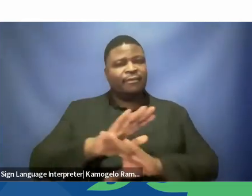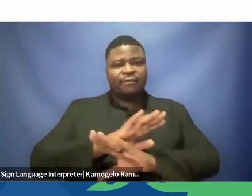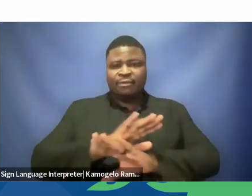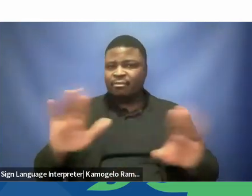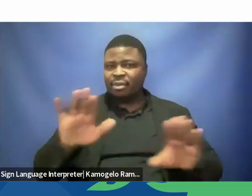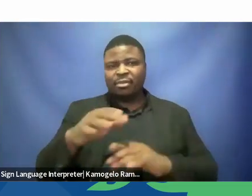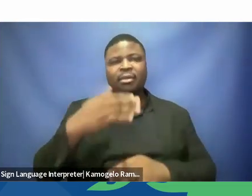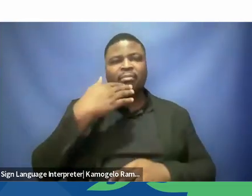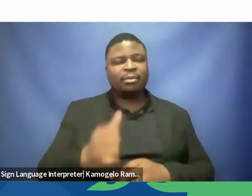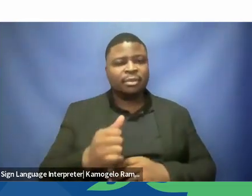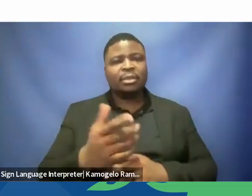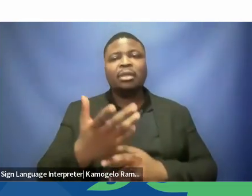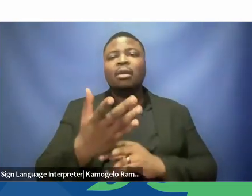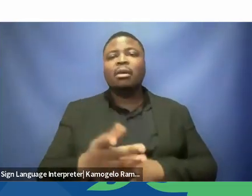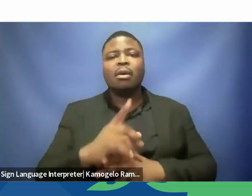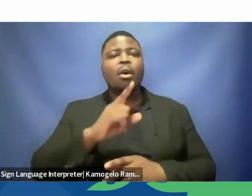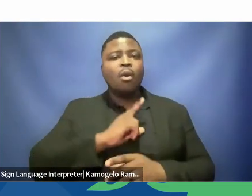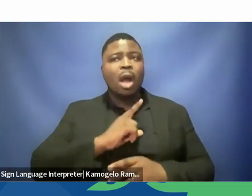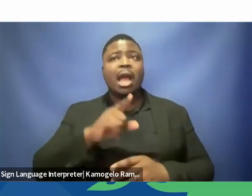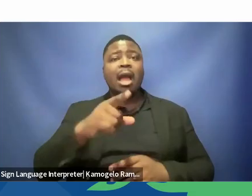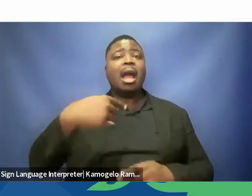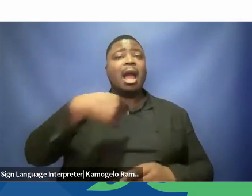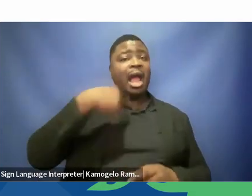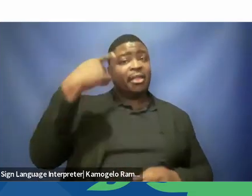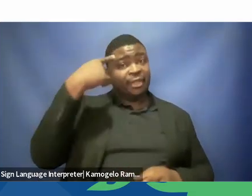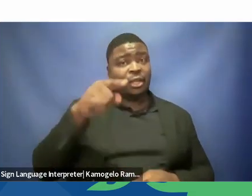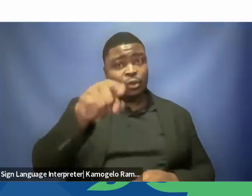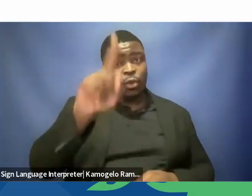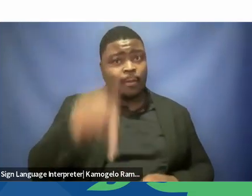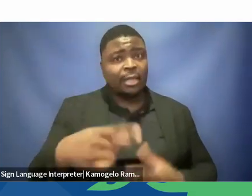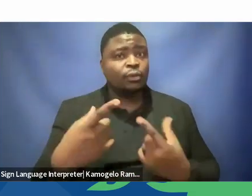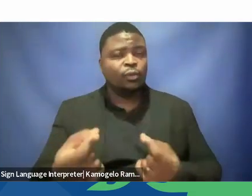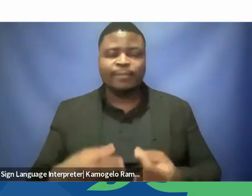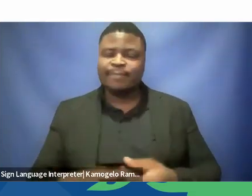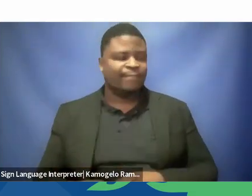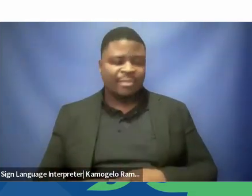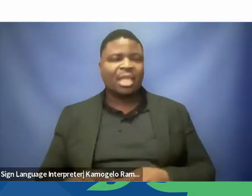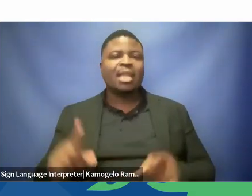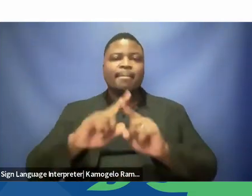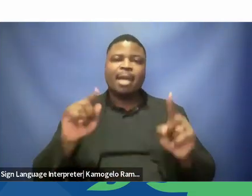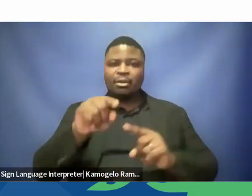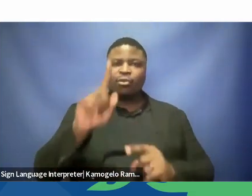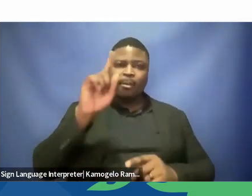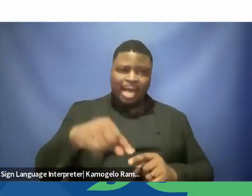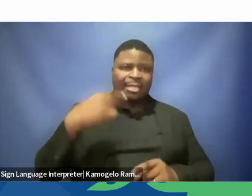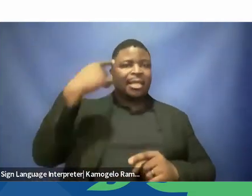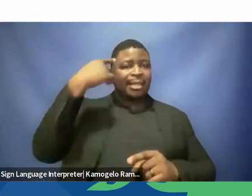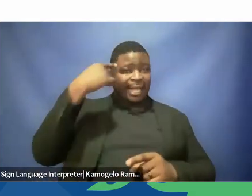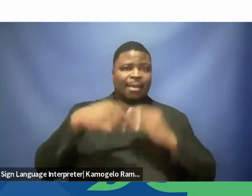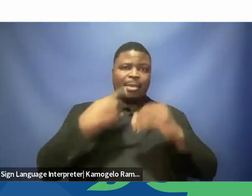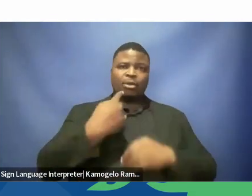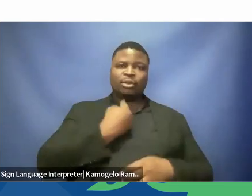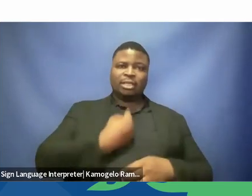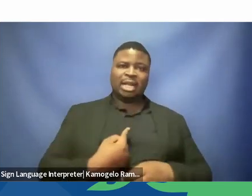So it's not about what I think you should do, it's about what is the best thing for you to do given your situation. Active listening,